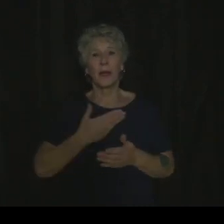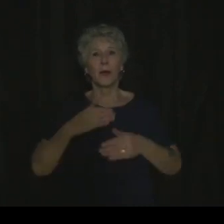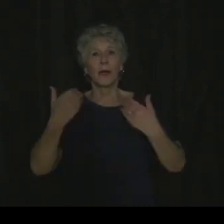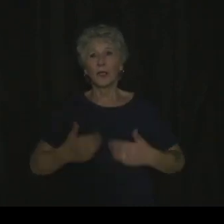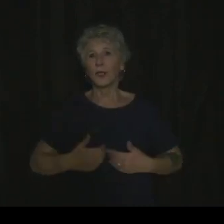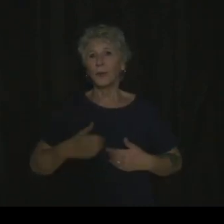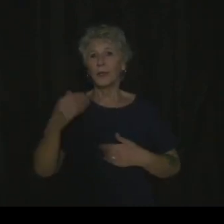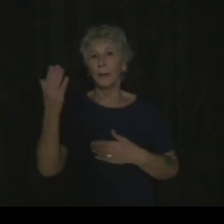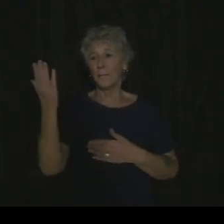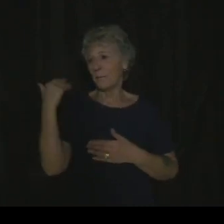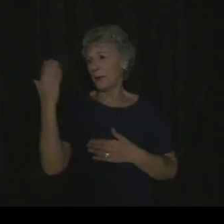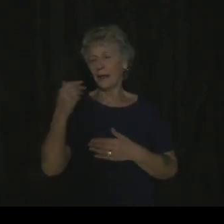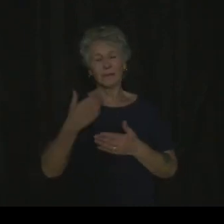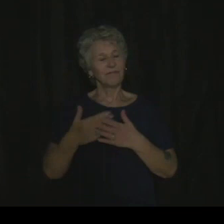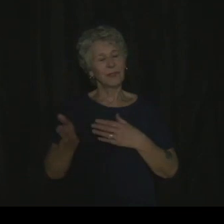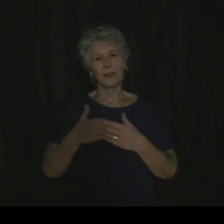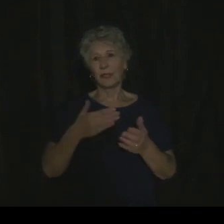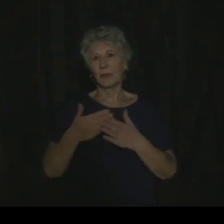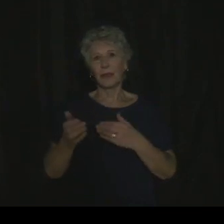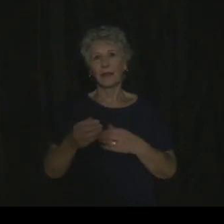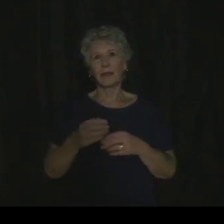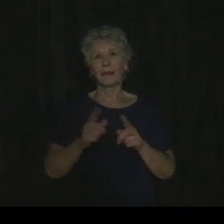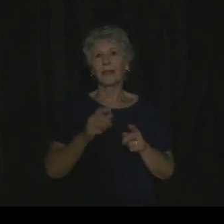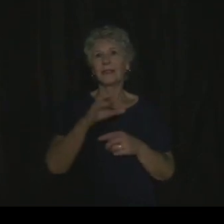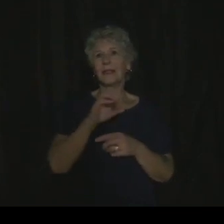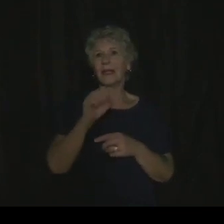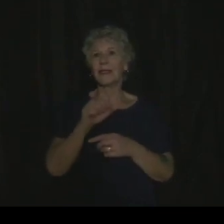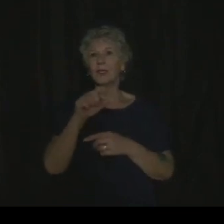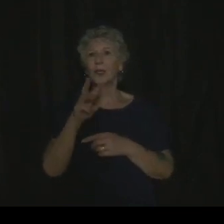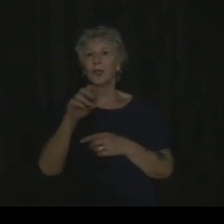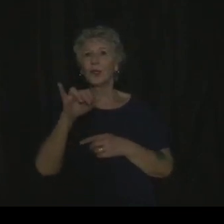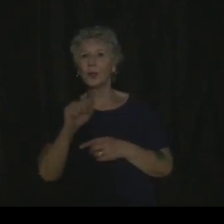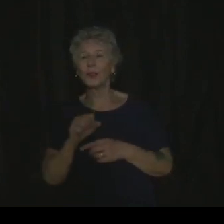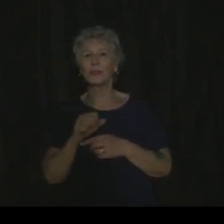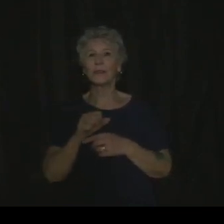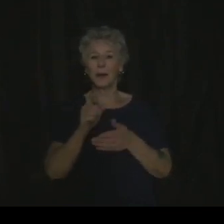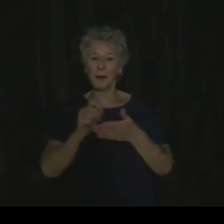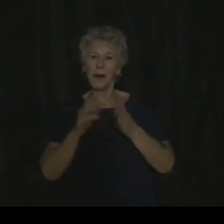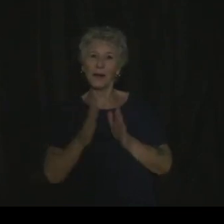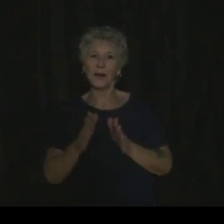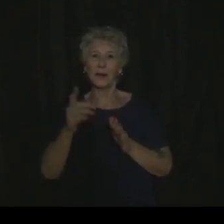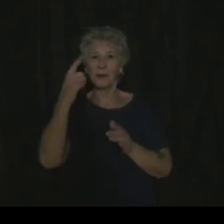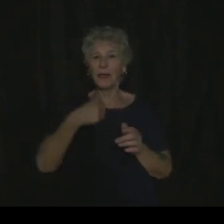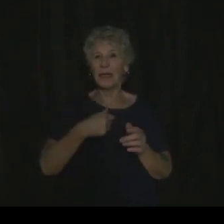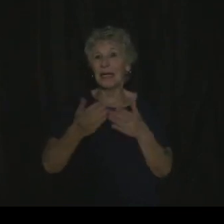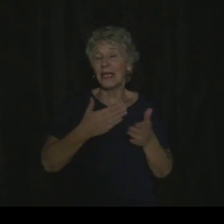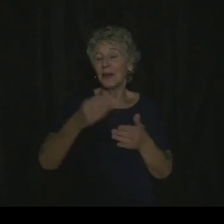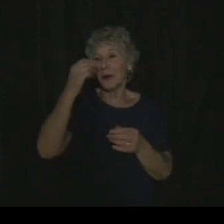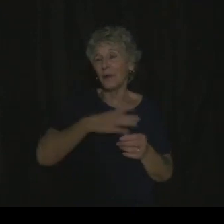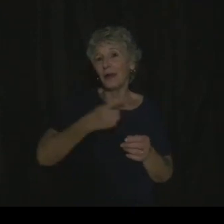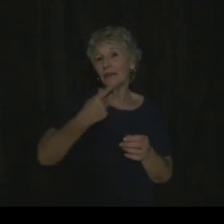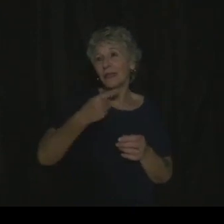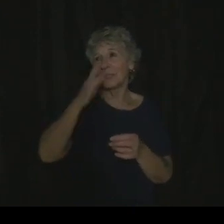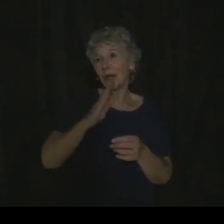does not matter. As C.S. Lewis reminds us, he said, either a man says to God, thy will be